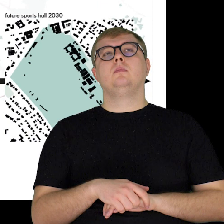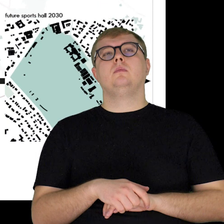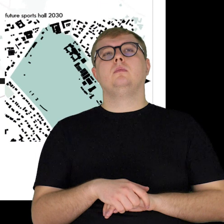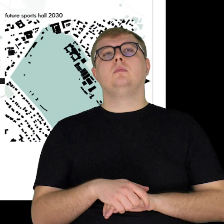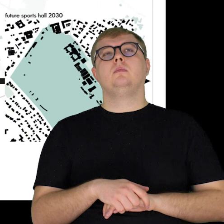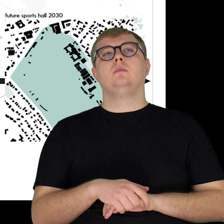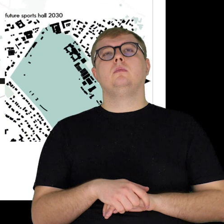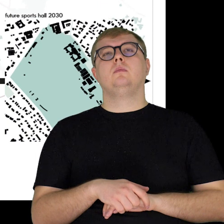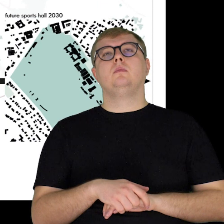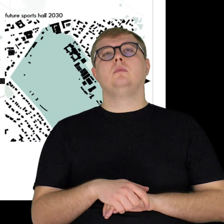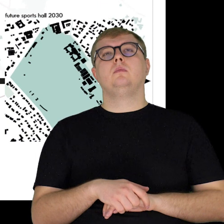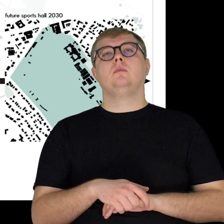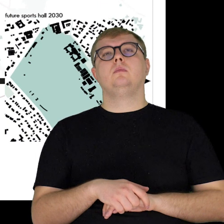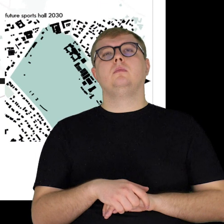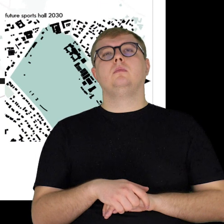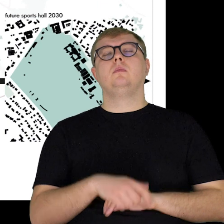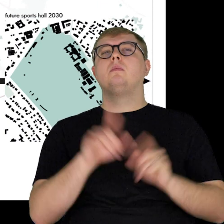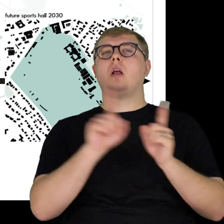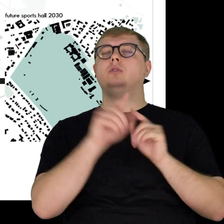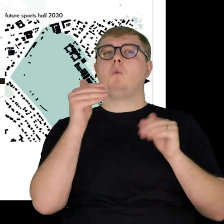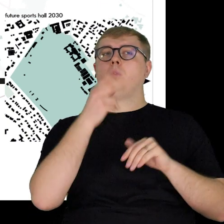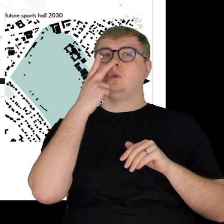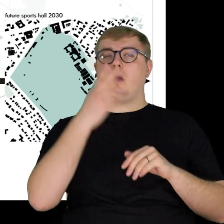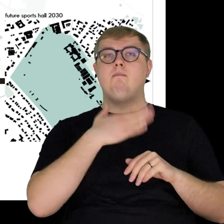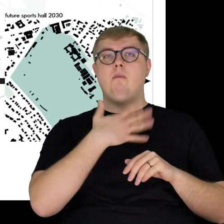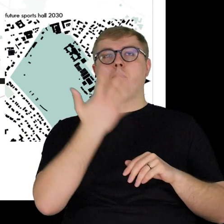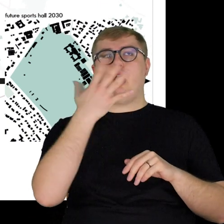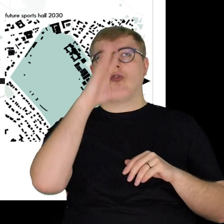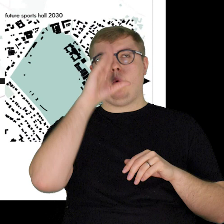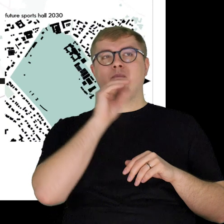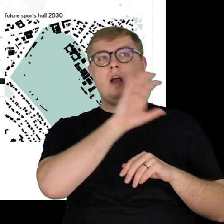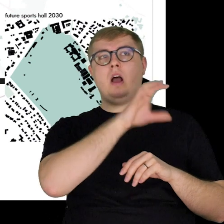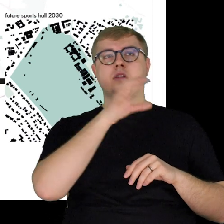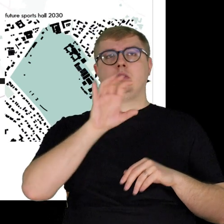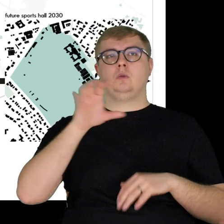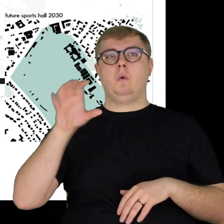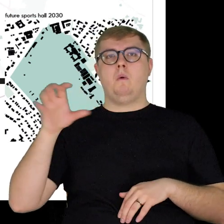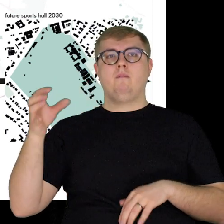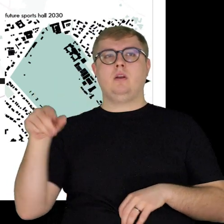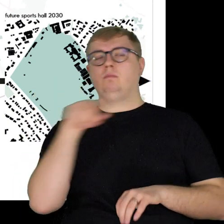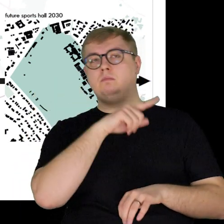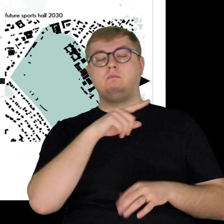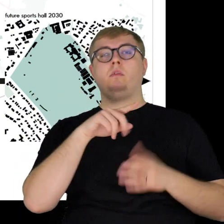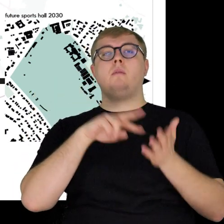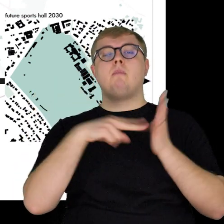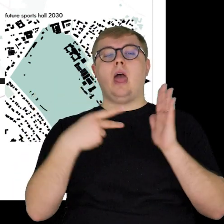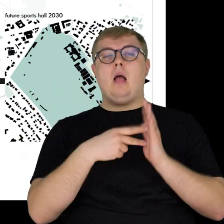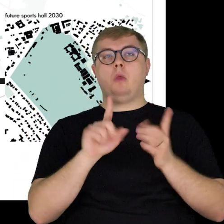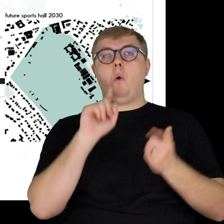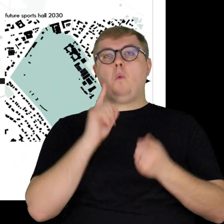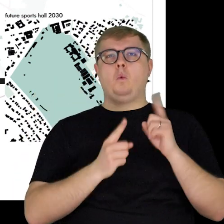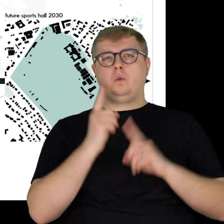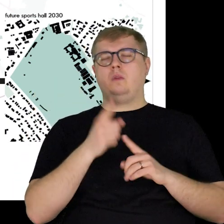images of like a sort of morphology of a botanic garden. This is quite a common way of mapping. So you show on the left sort